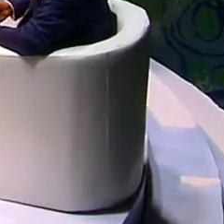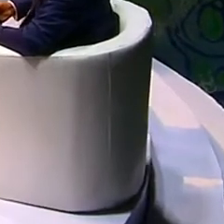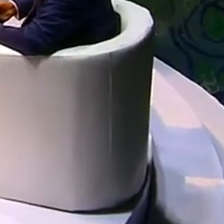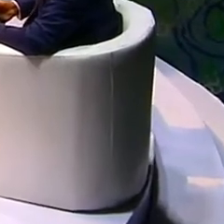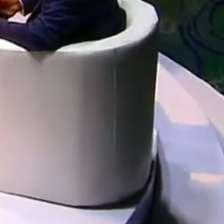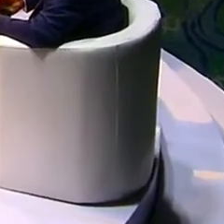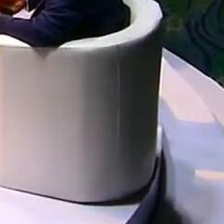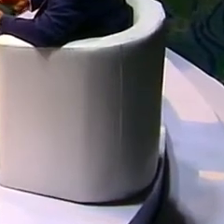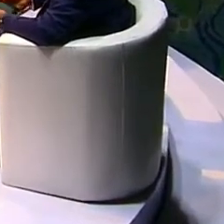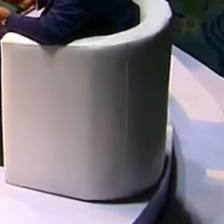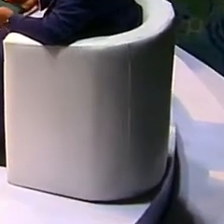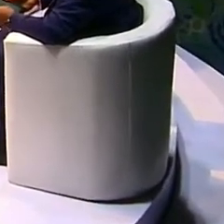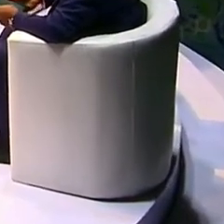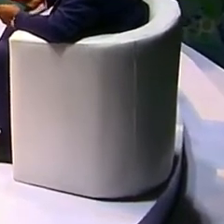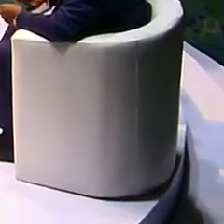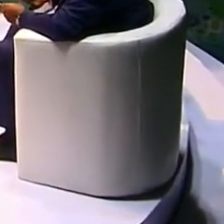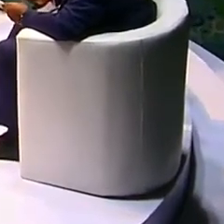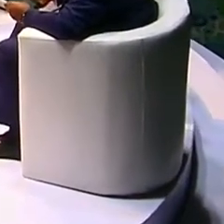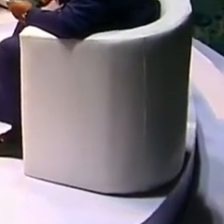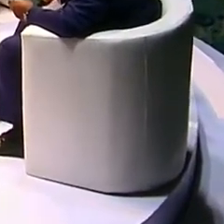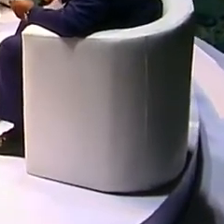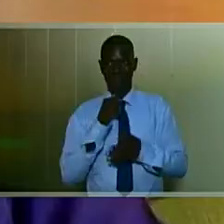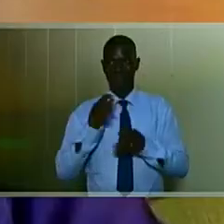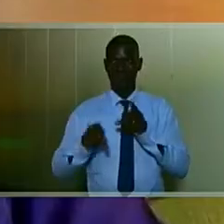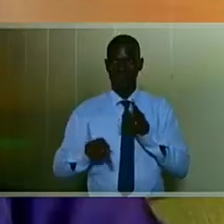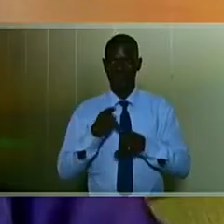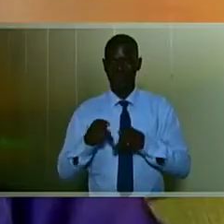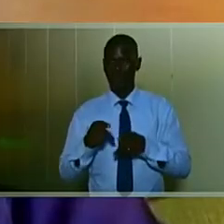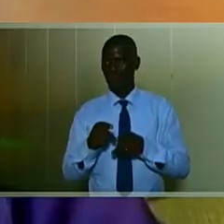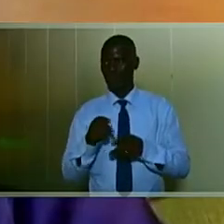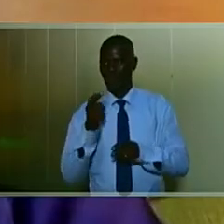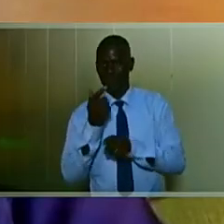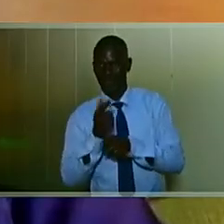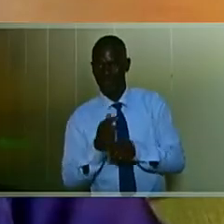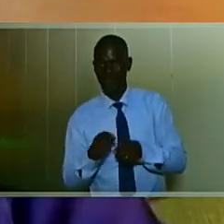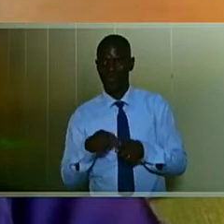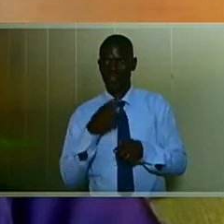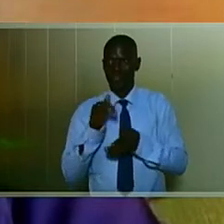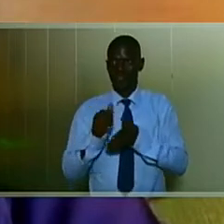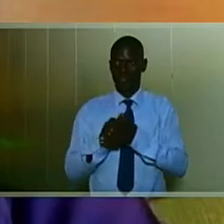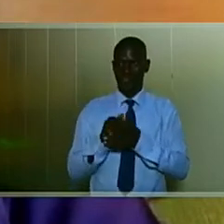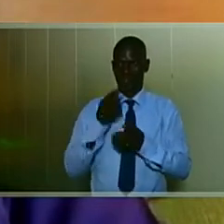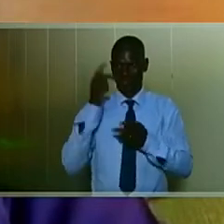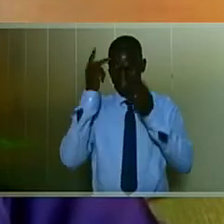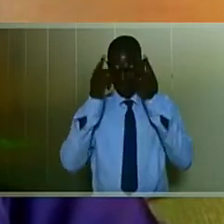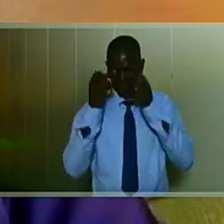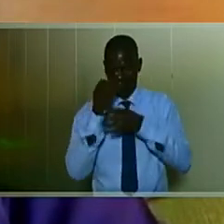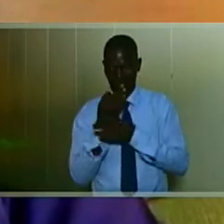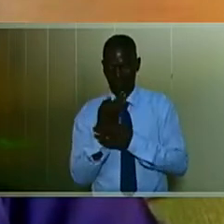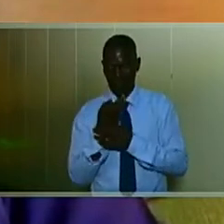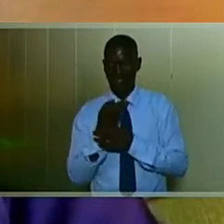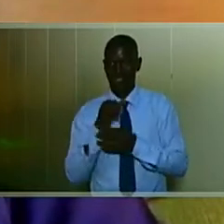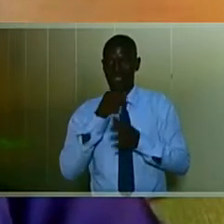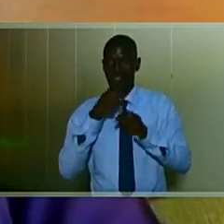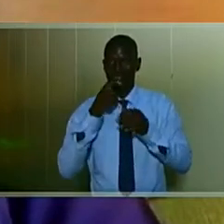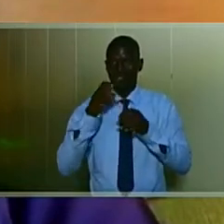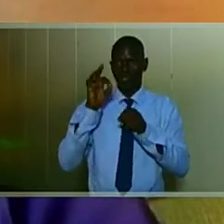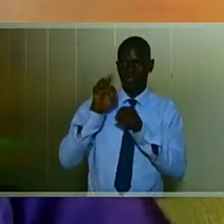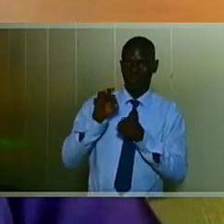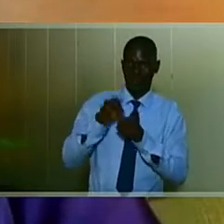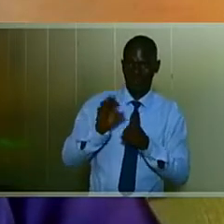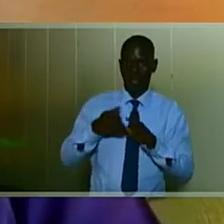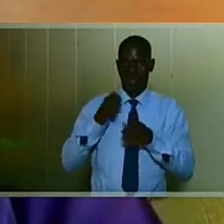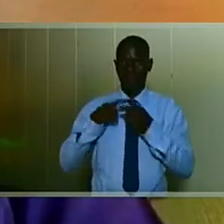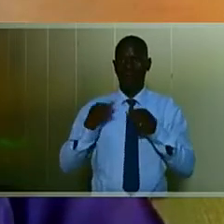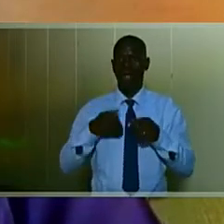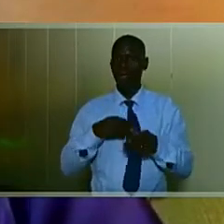regard. So it's not a case of people whimsically just setting a threshold for the purpose of saying that if you want to contest, you must get it. It may